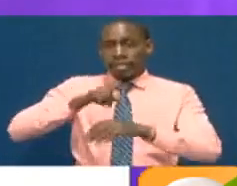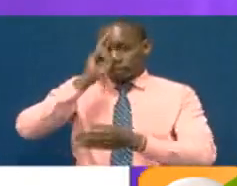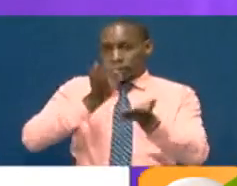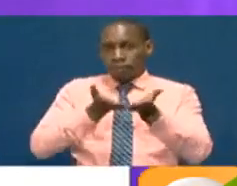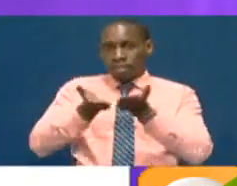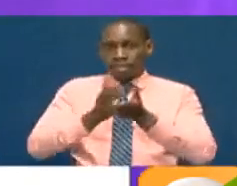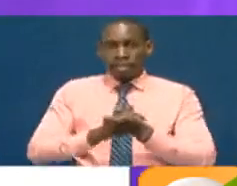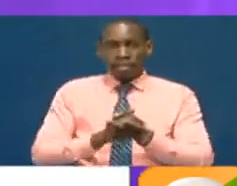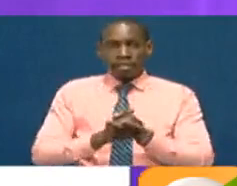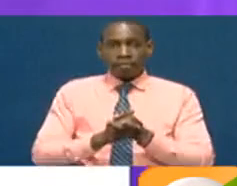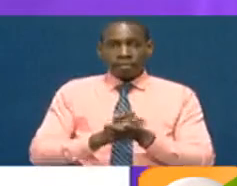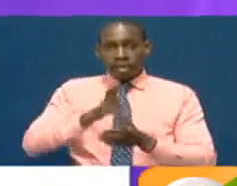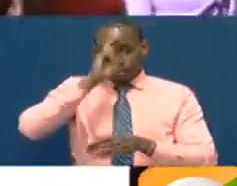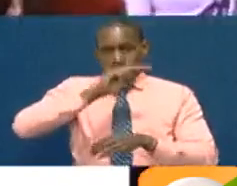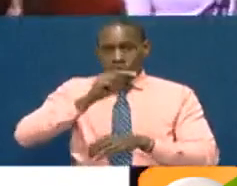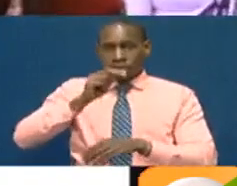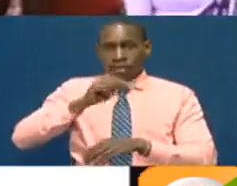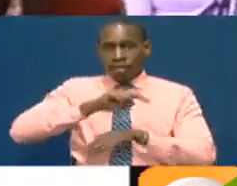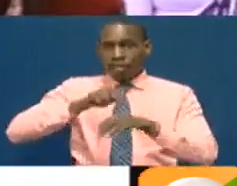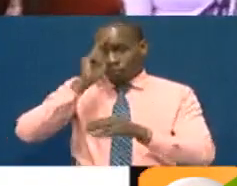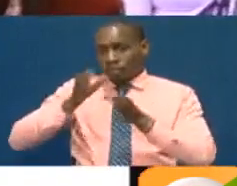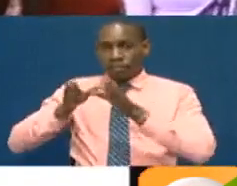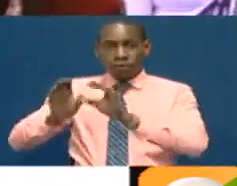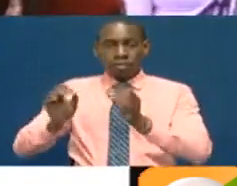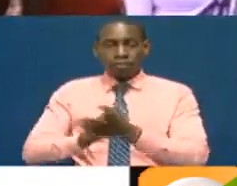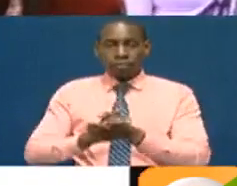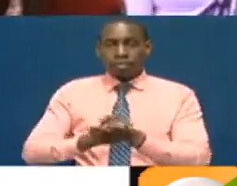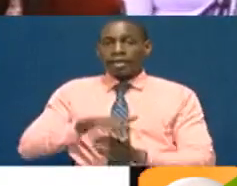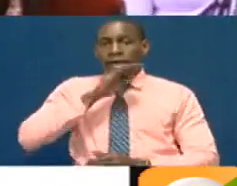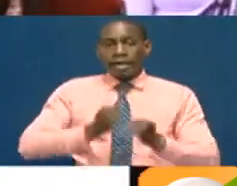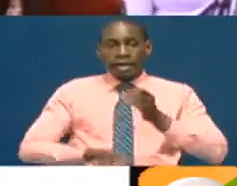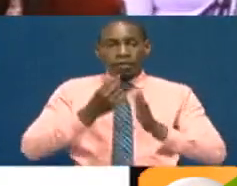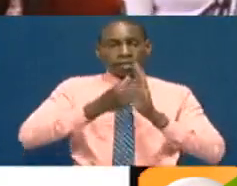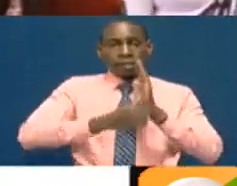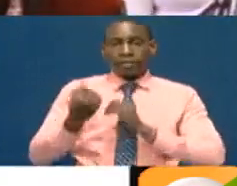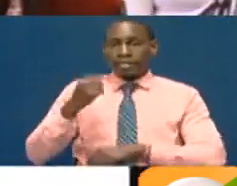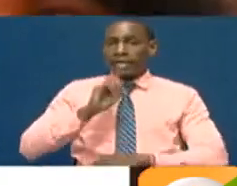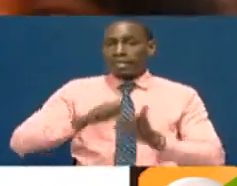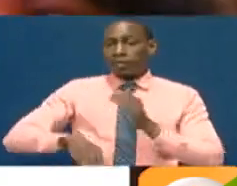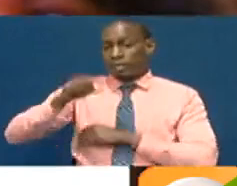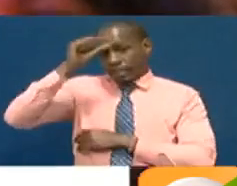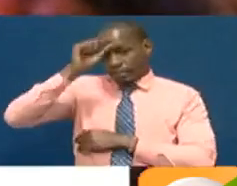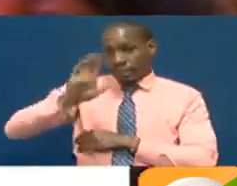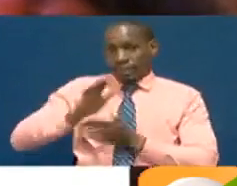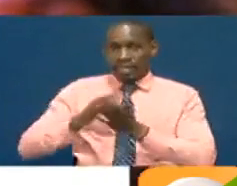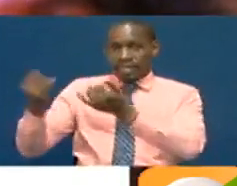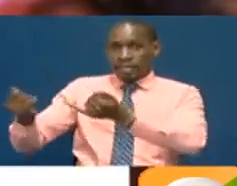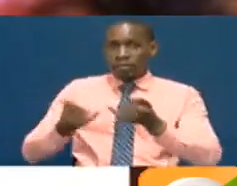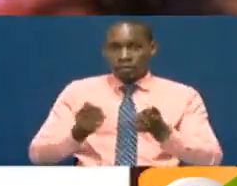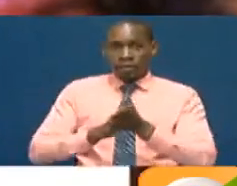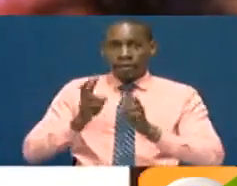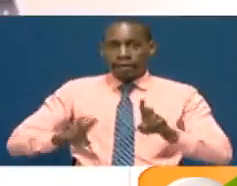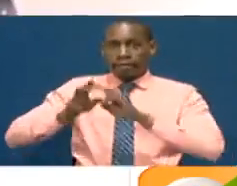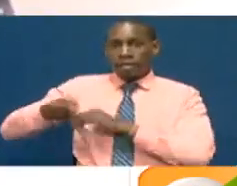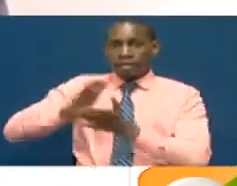police service, not national police force. Odinga unveiled his manifesto yesterday, said his government would introduce value